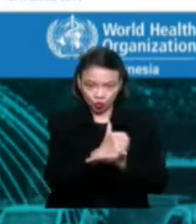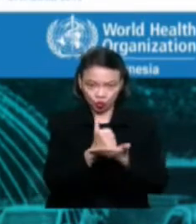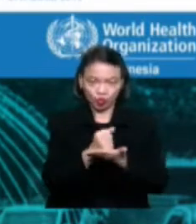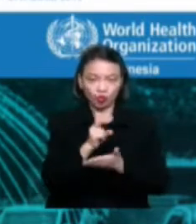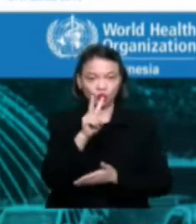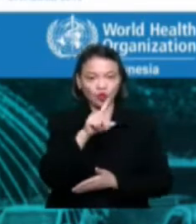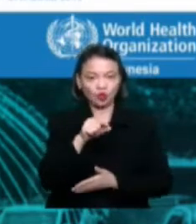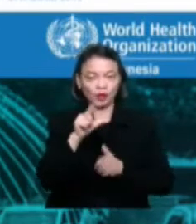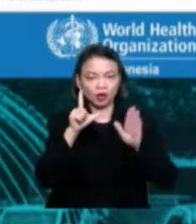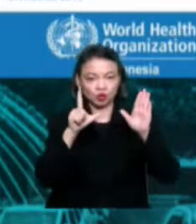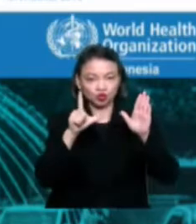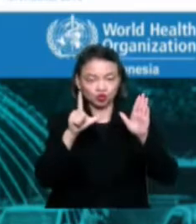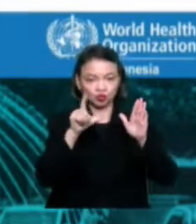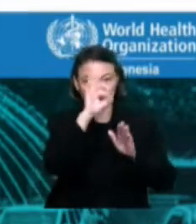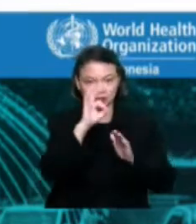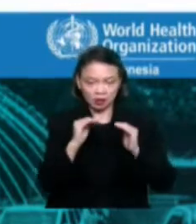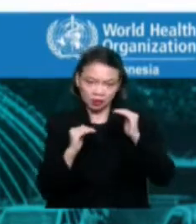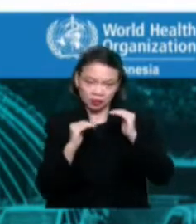please.